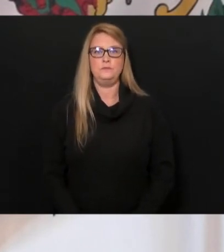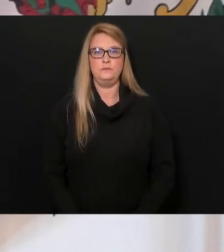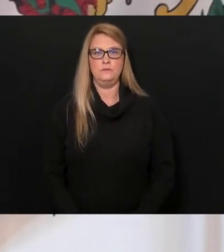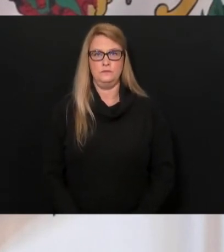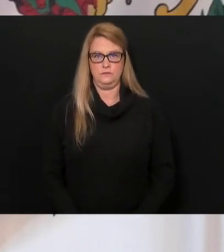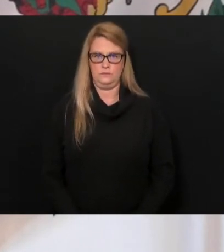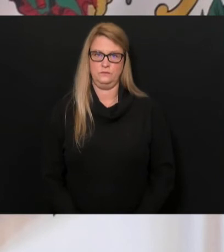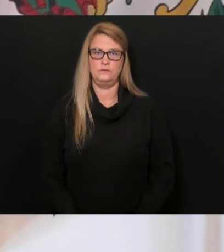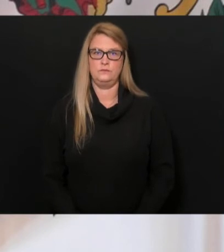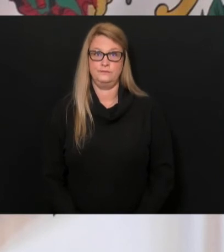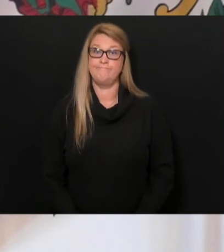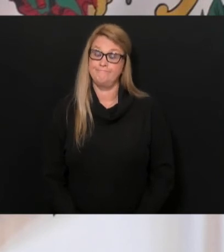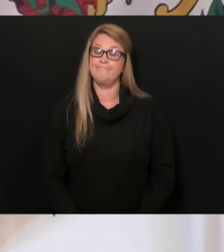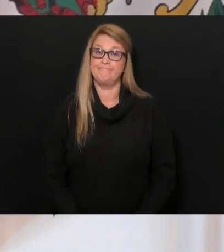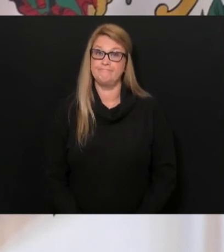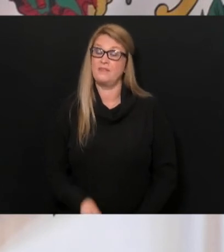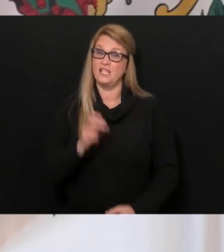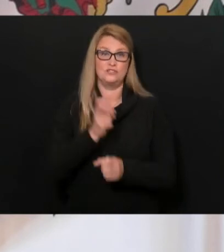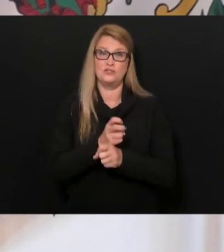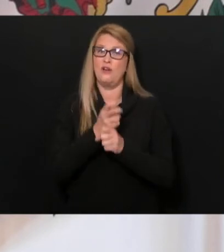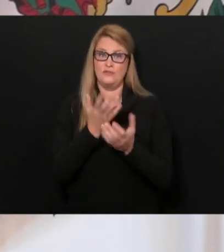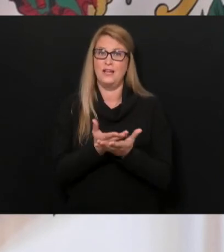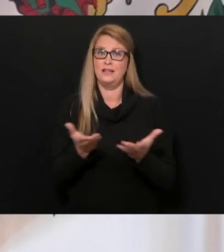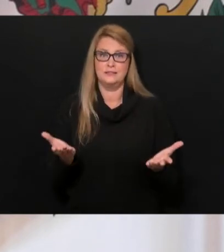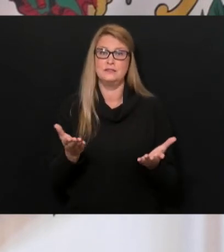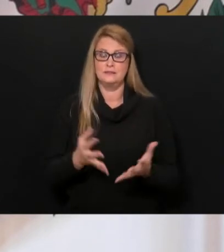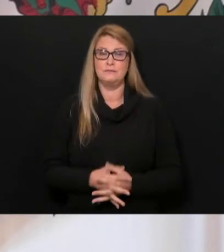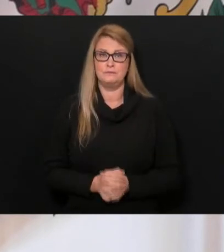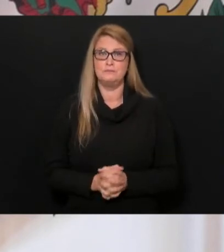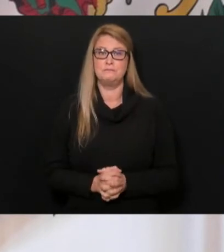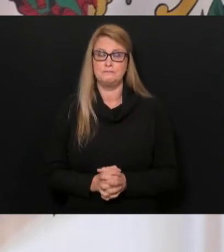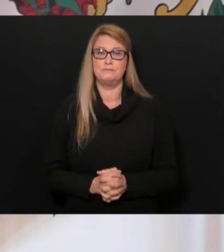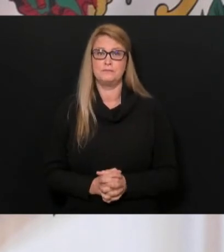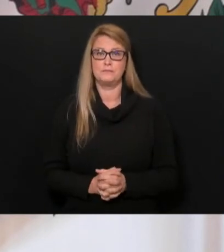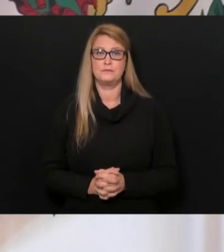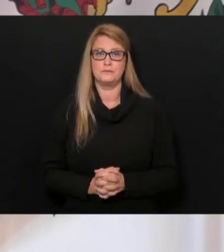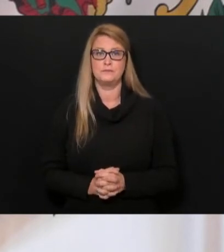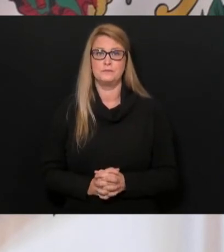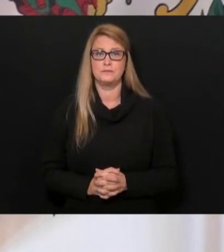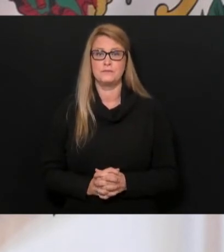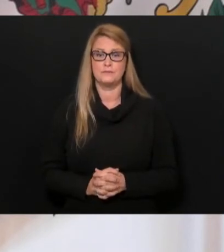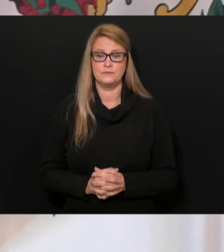That's tough stuff. That's all there is to it. You know, and